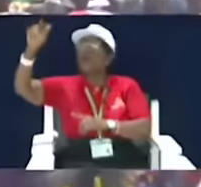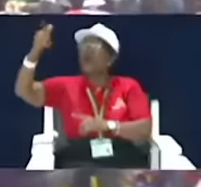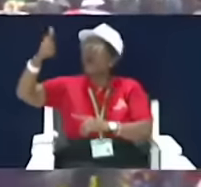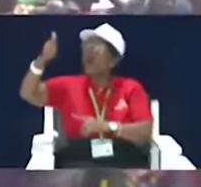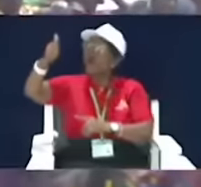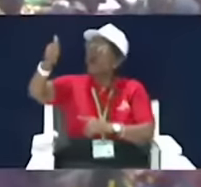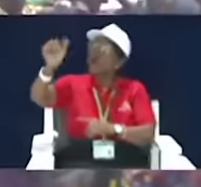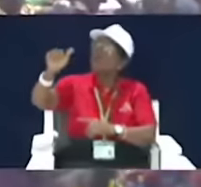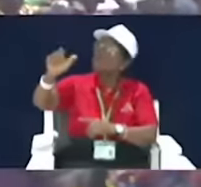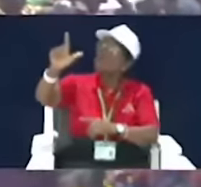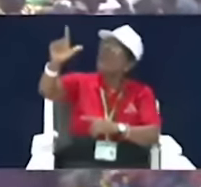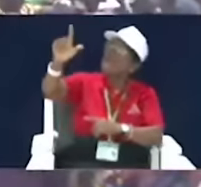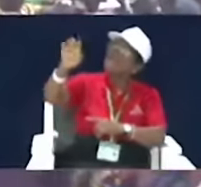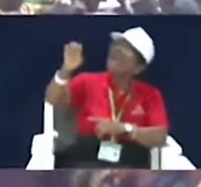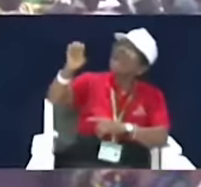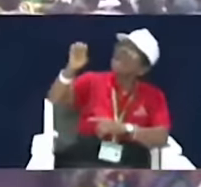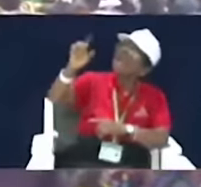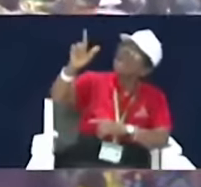man of